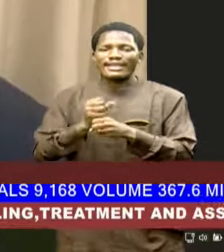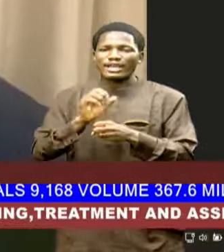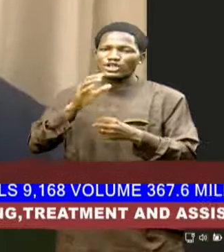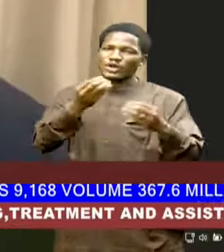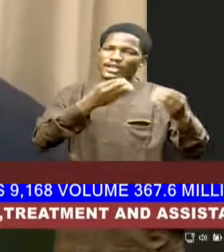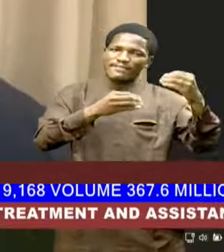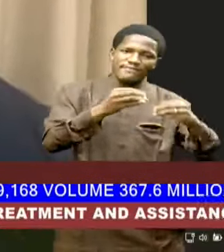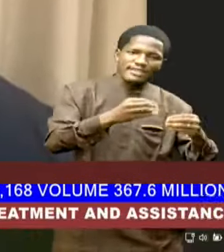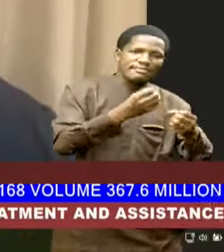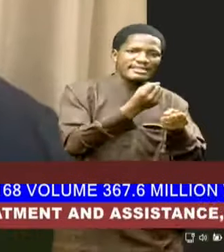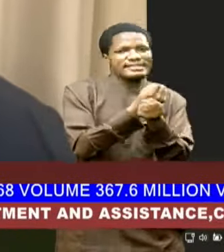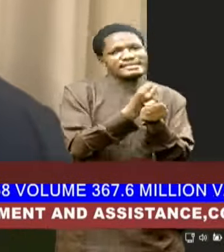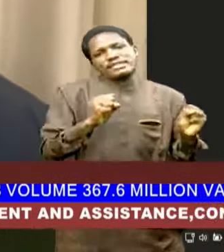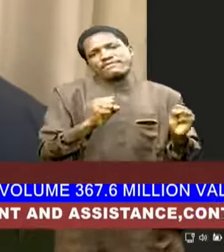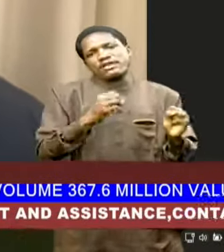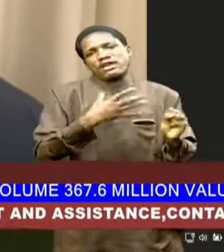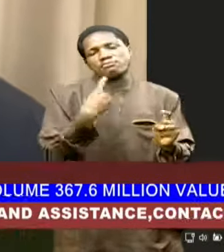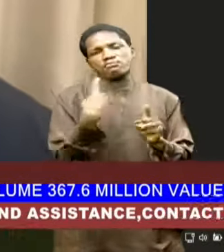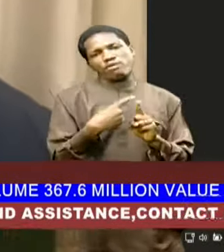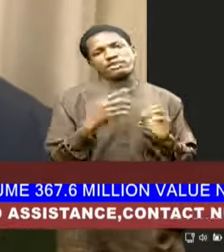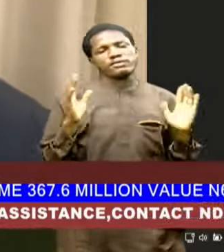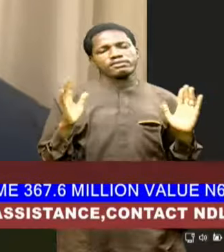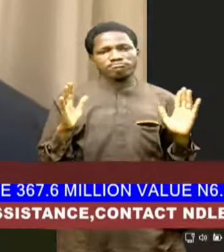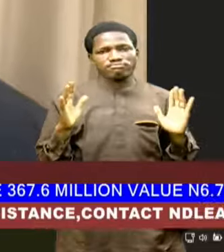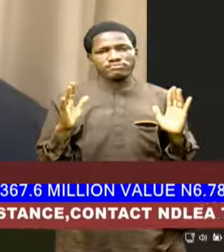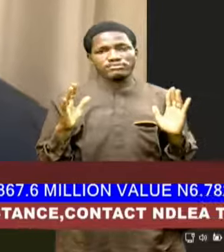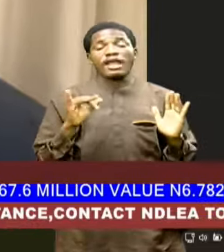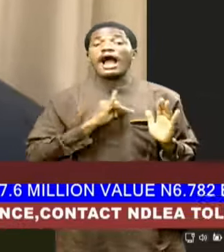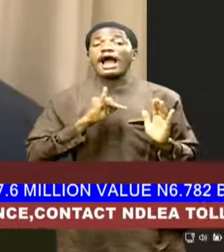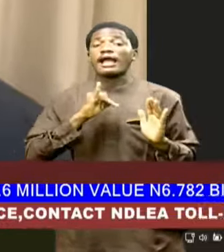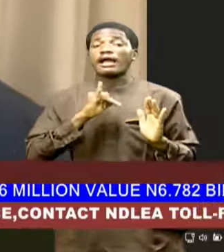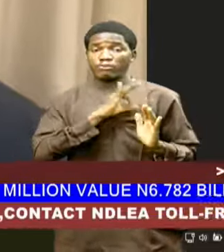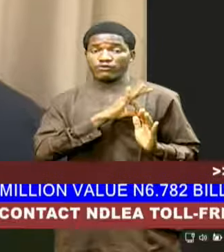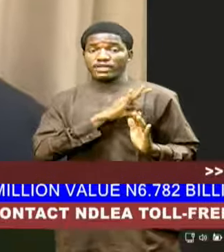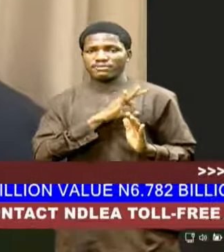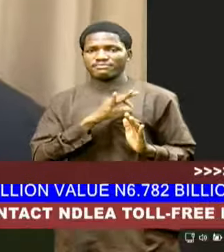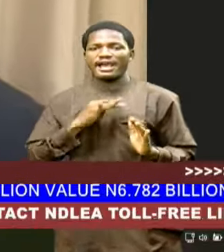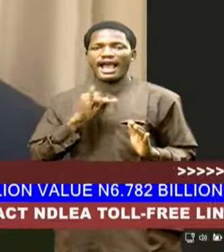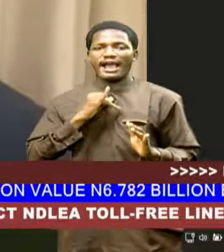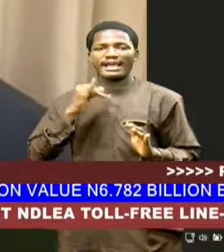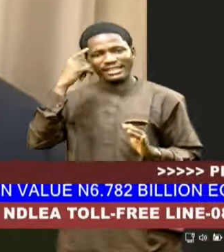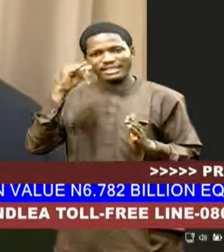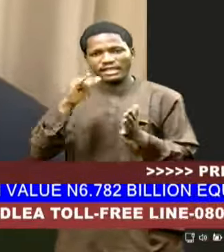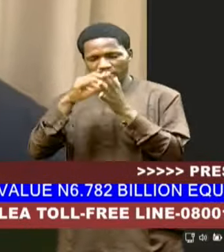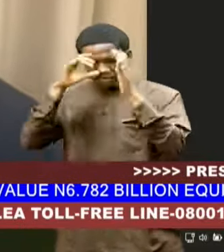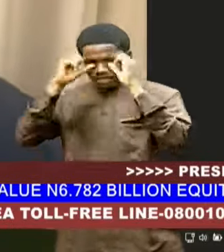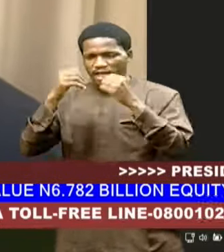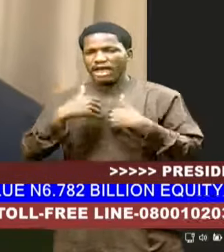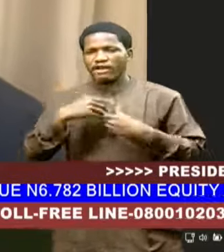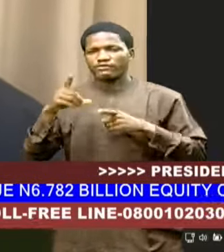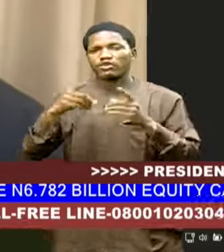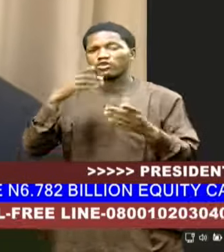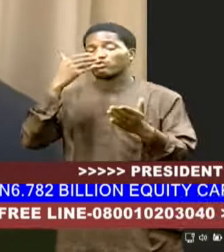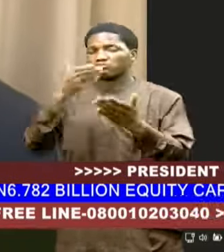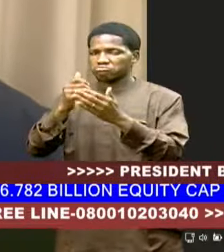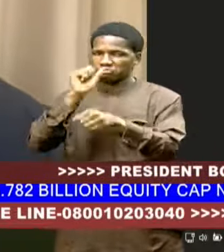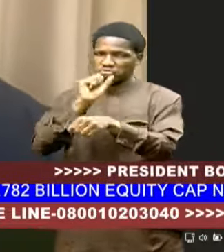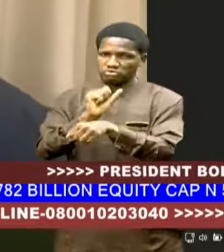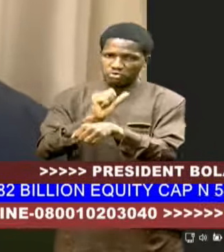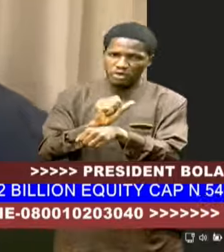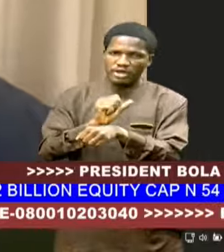safely and profitably out. So I think the president has done a great job as usual, and he is very passionate and very transparent